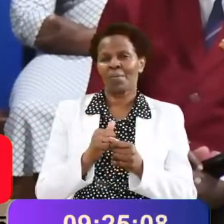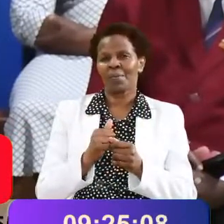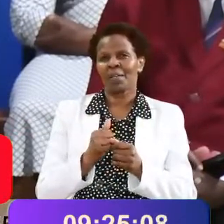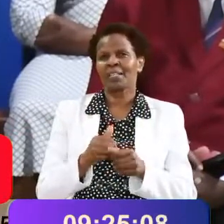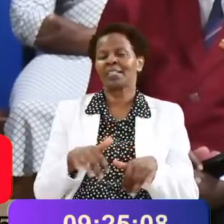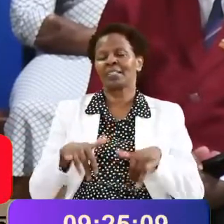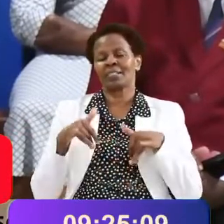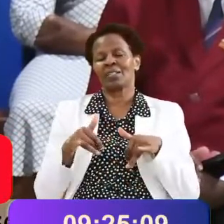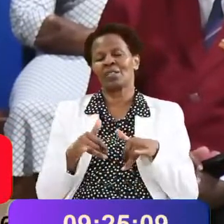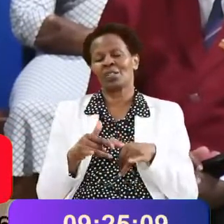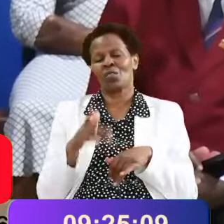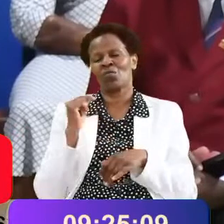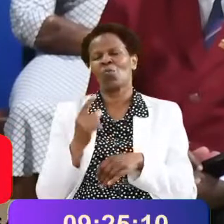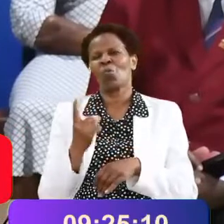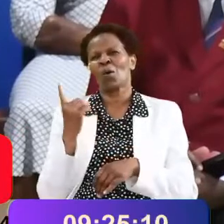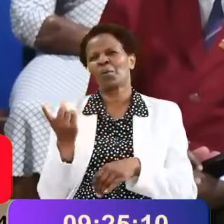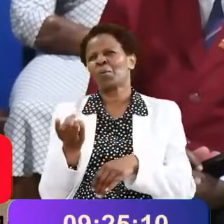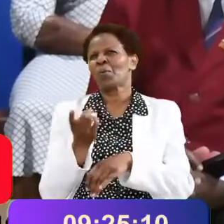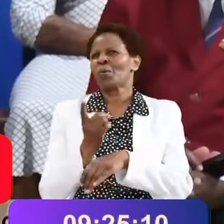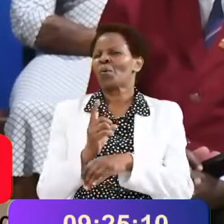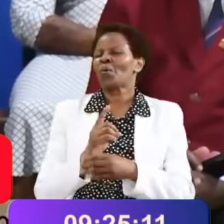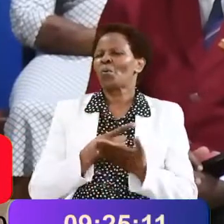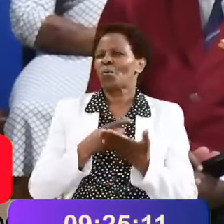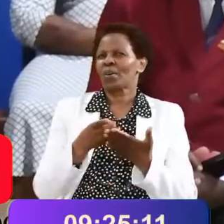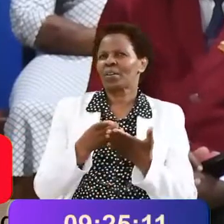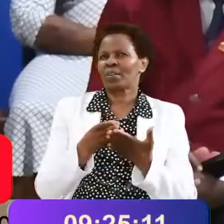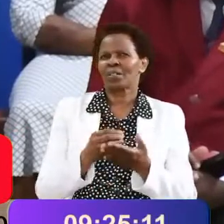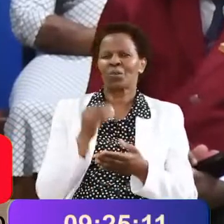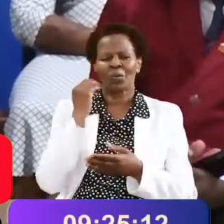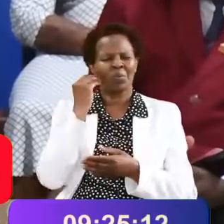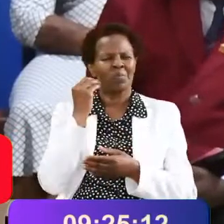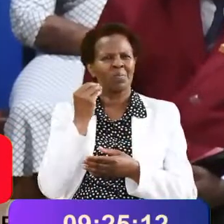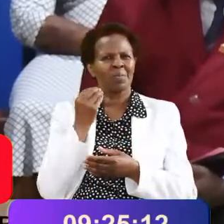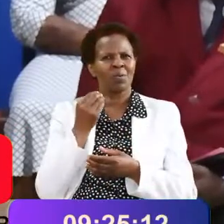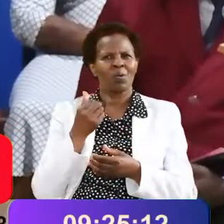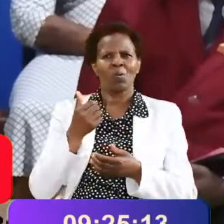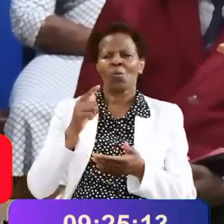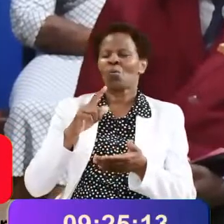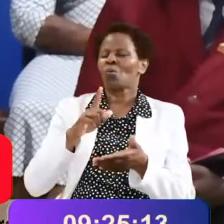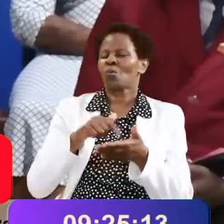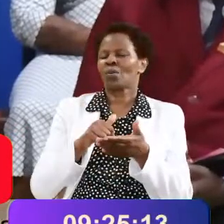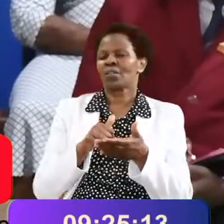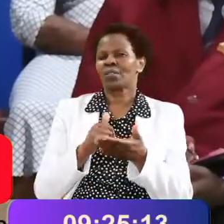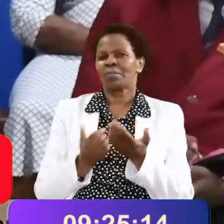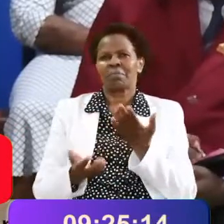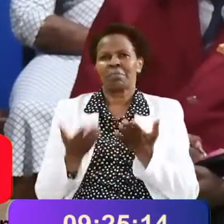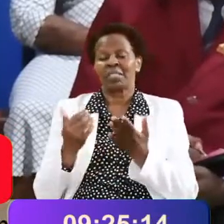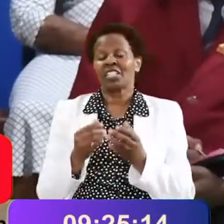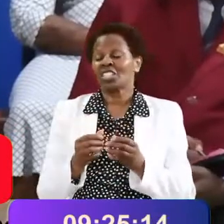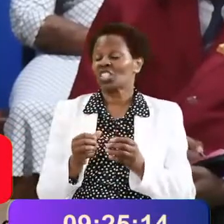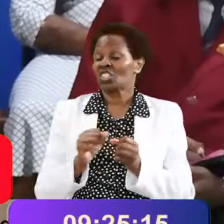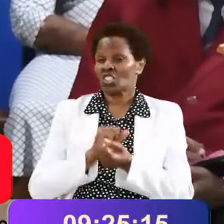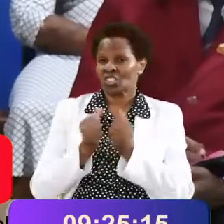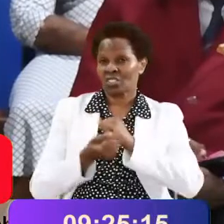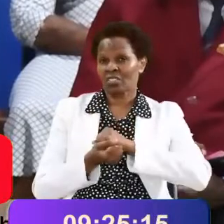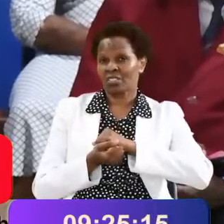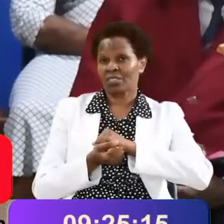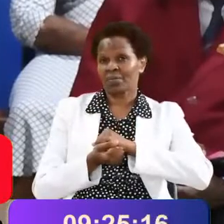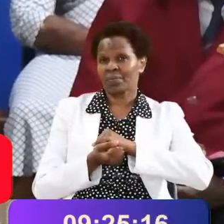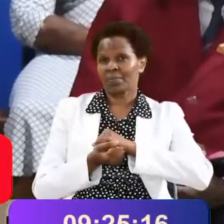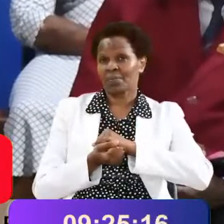for a week at home, are there some things that would change? The things that we watch on TV, would they change?